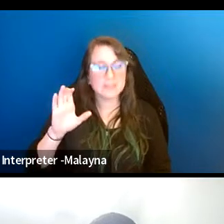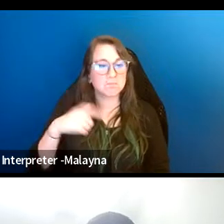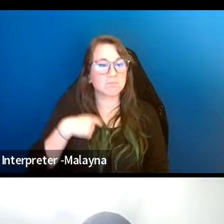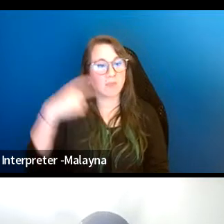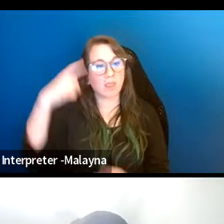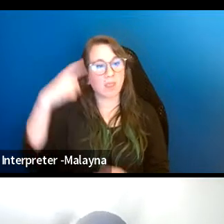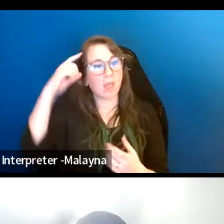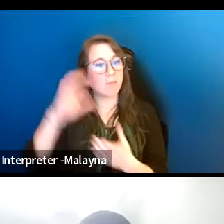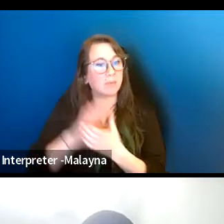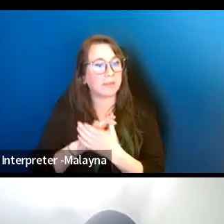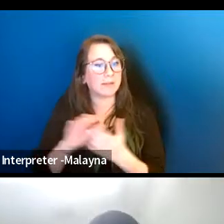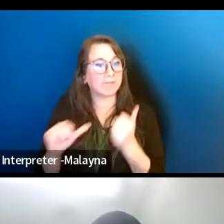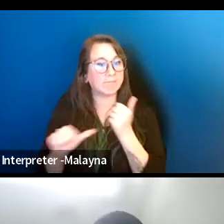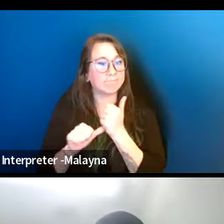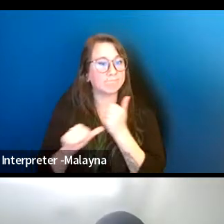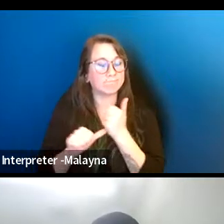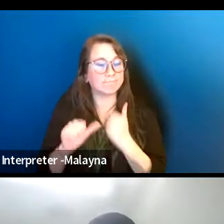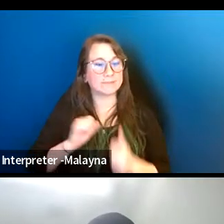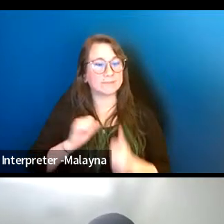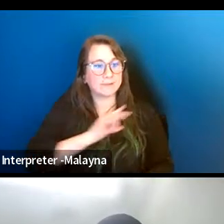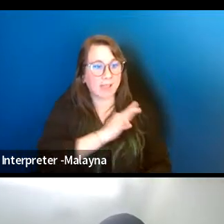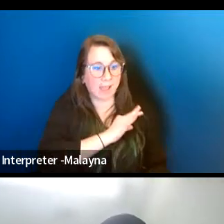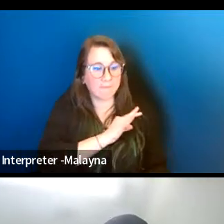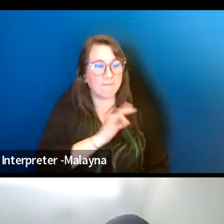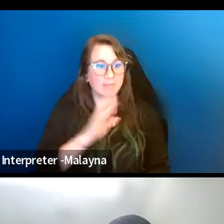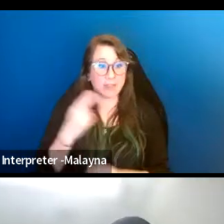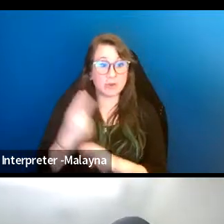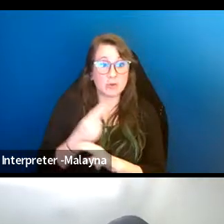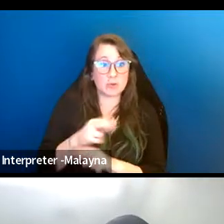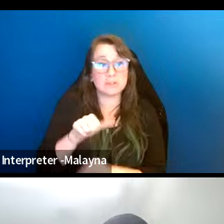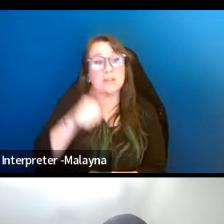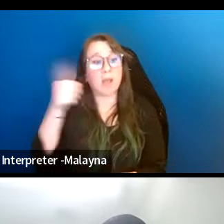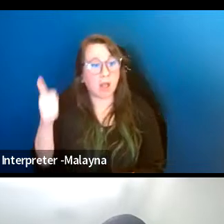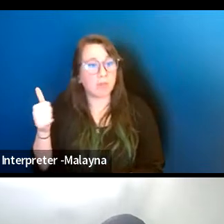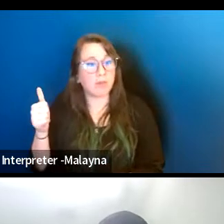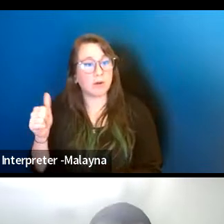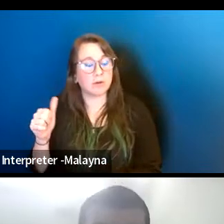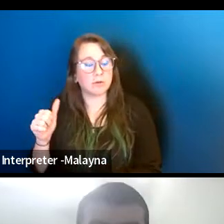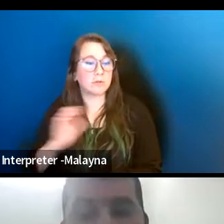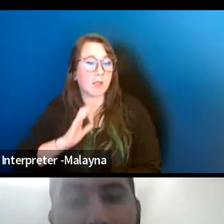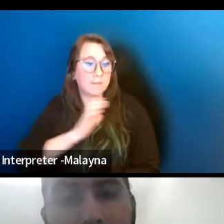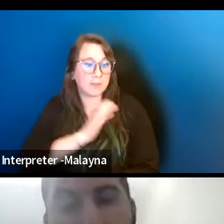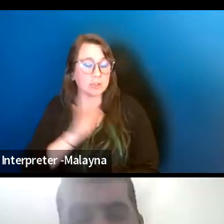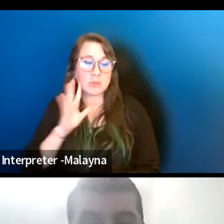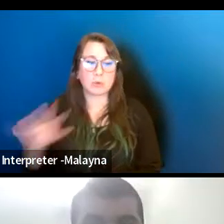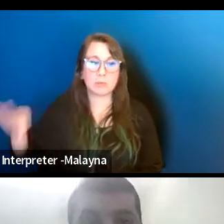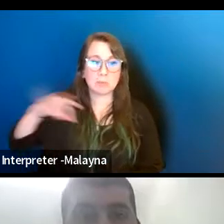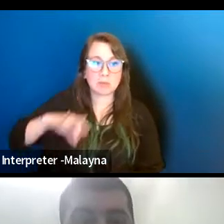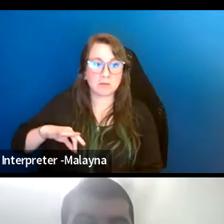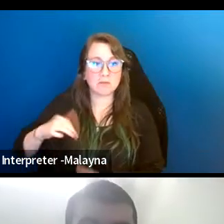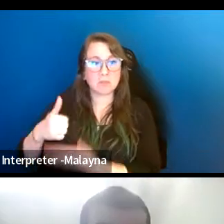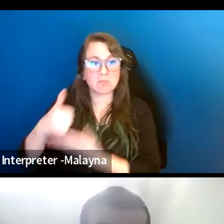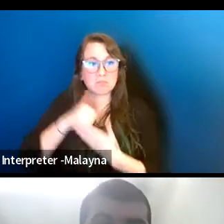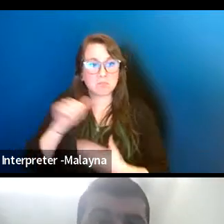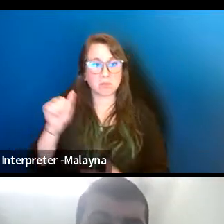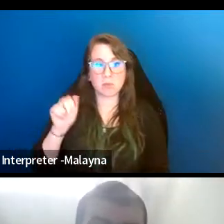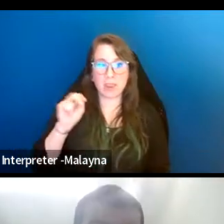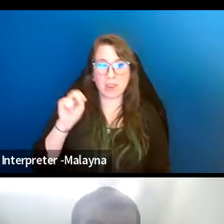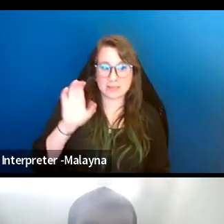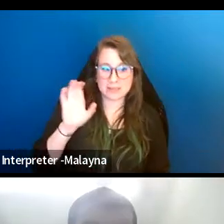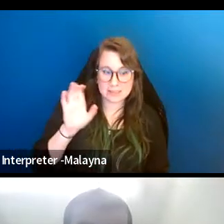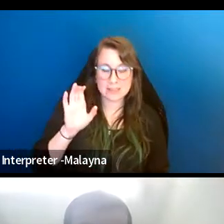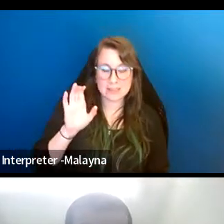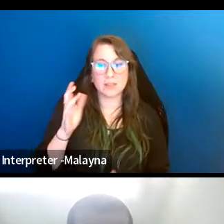that an administrative staff, such as that is used at other commissions, will be very beneficial and helpful for the ANC